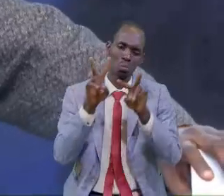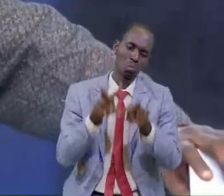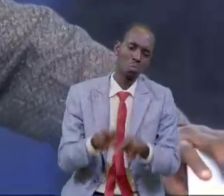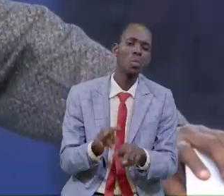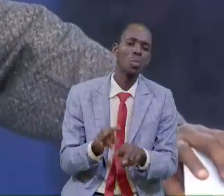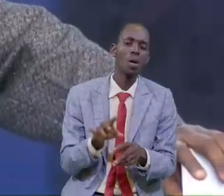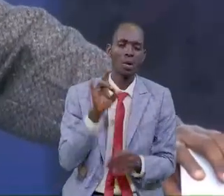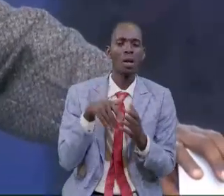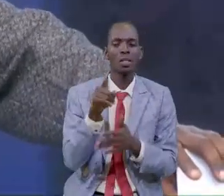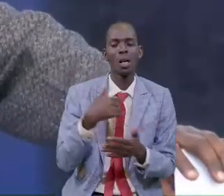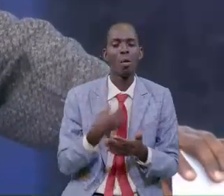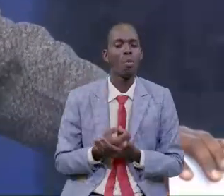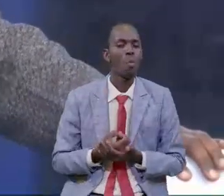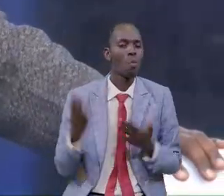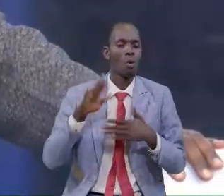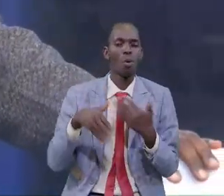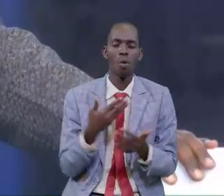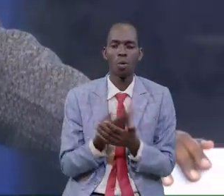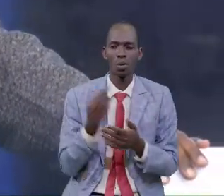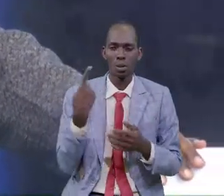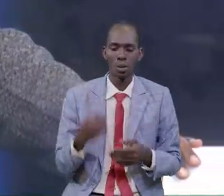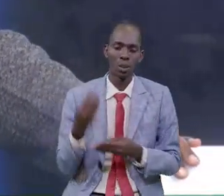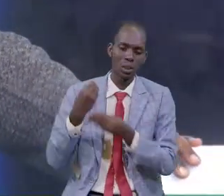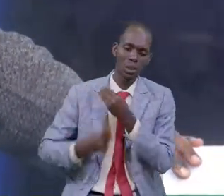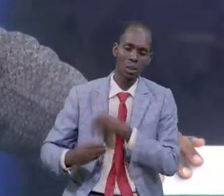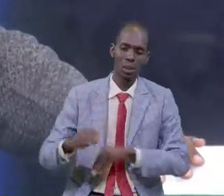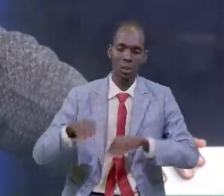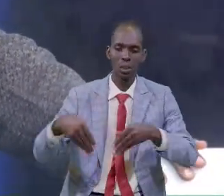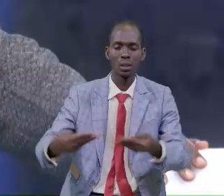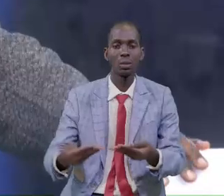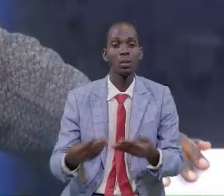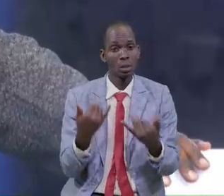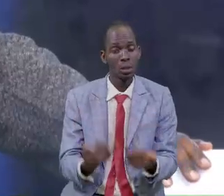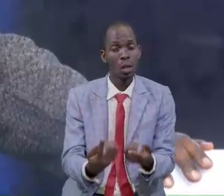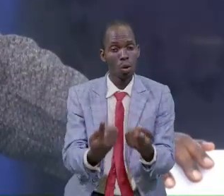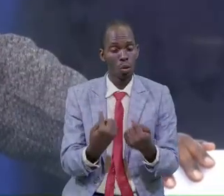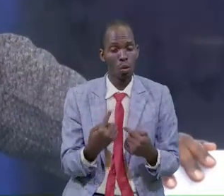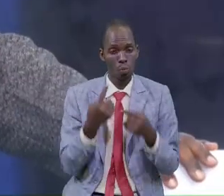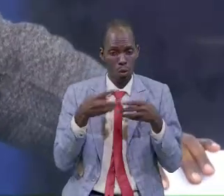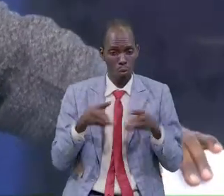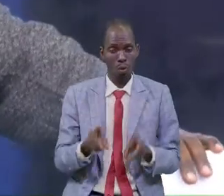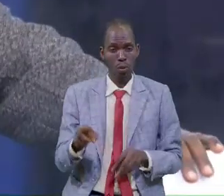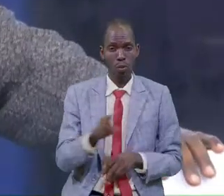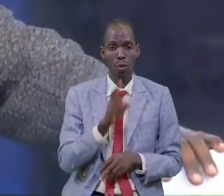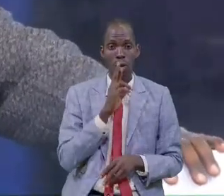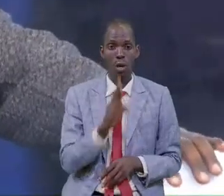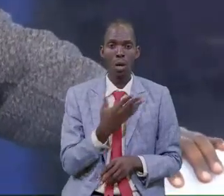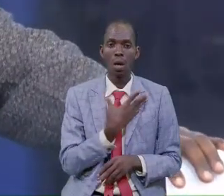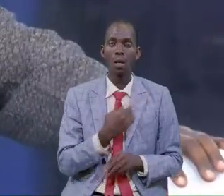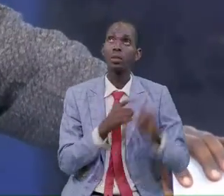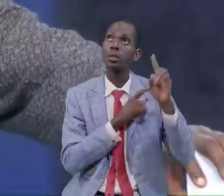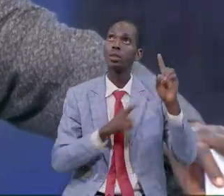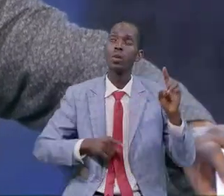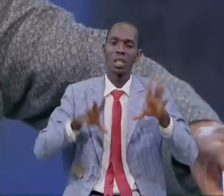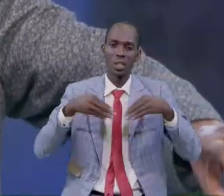And yet, come as you are. And the Lord receives you. The Lord receives